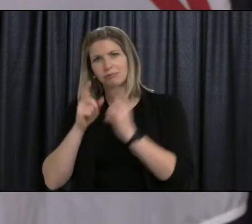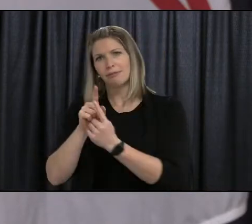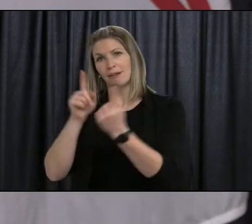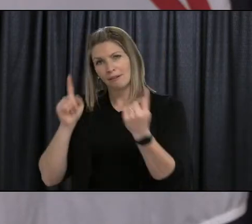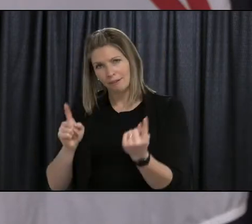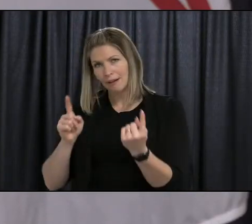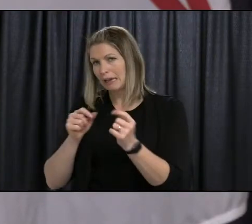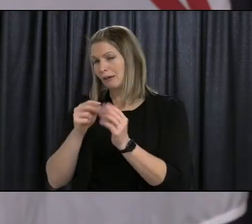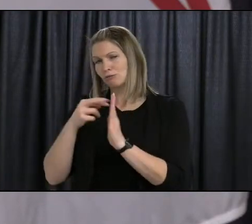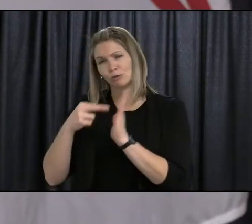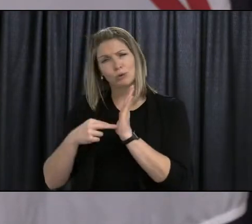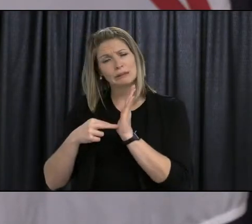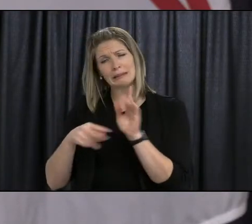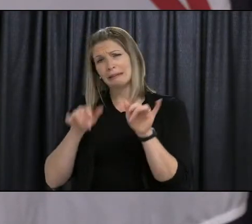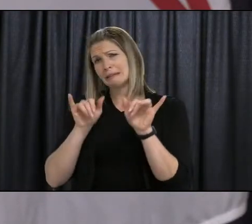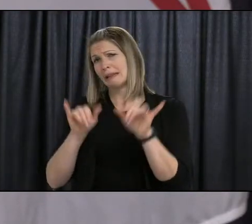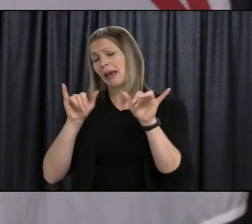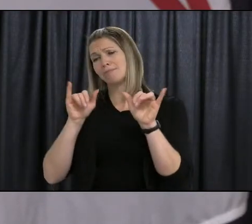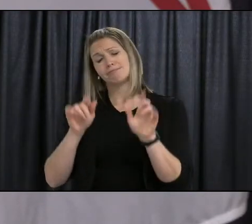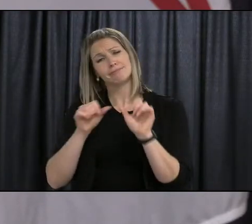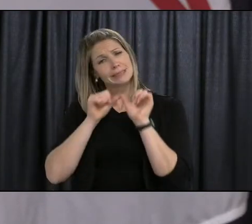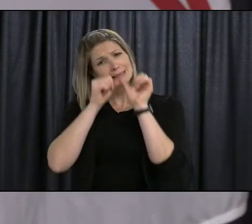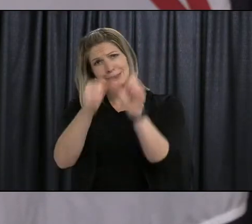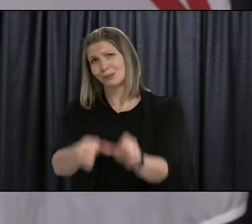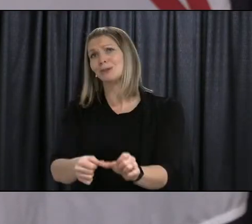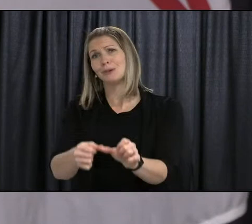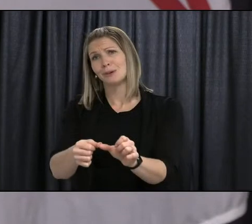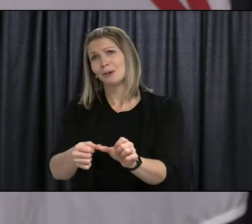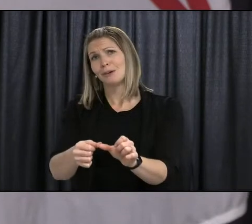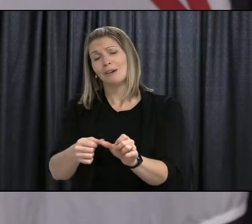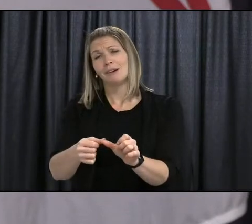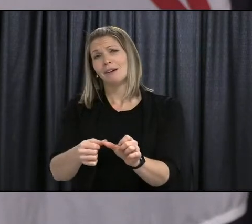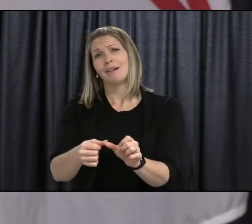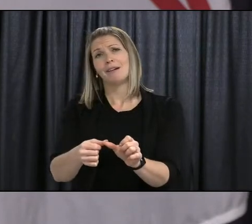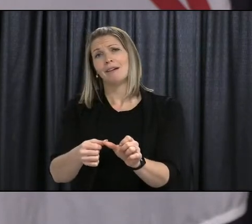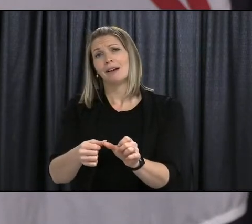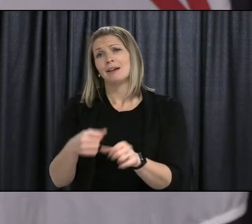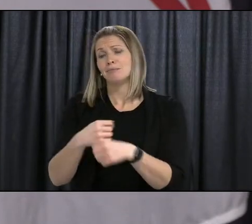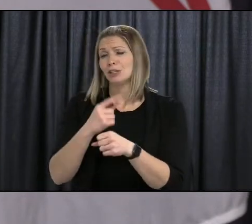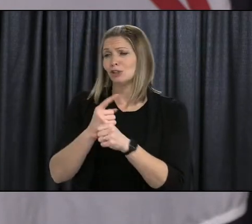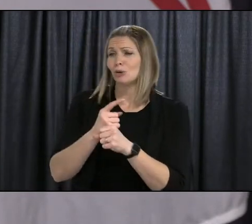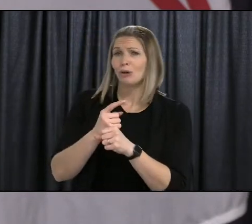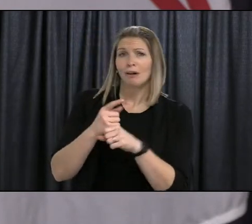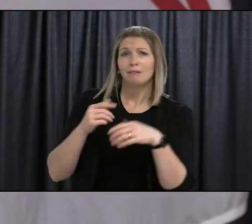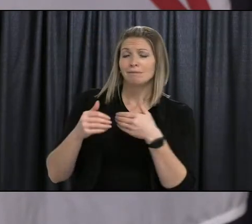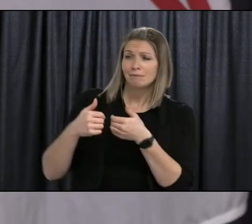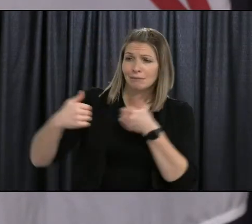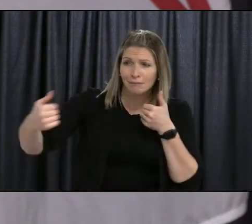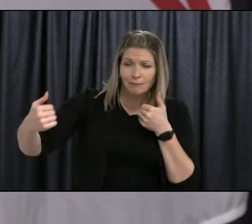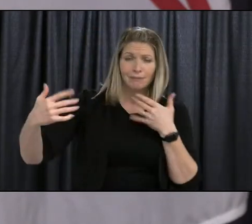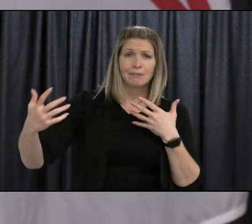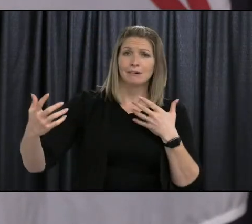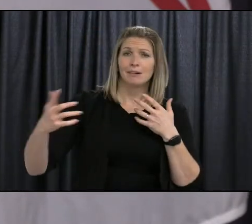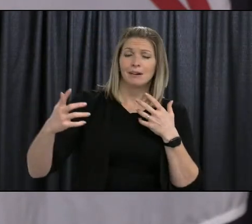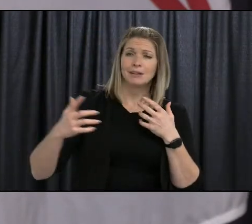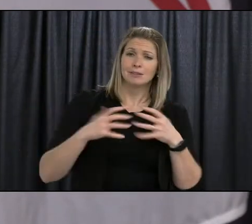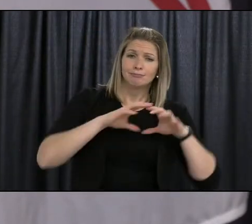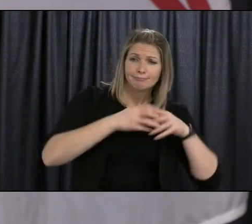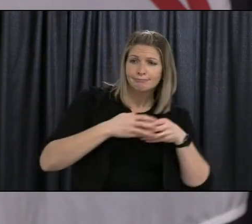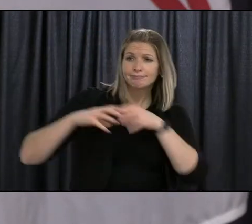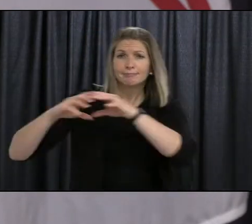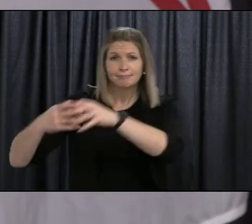wearing your mask in indoor spaces. You make sure you wash your hands frequently and well. All those things which help to protect and are your